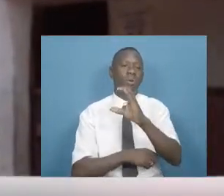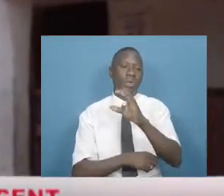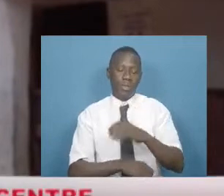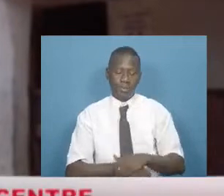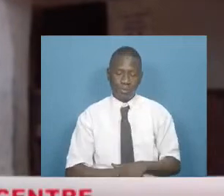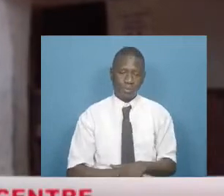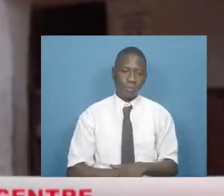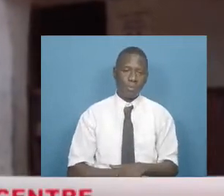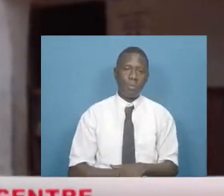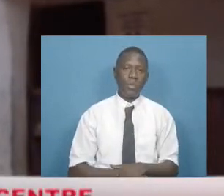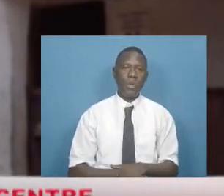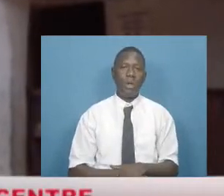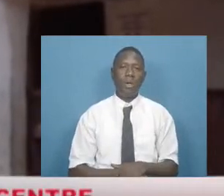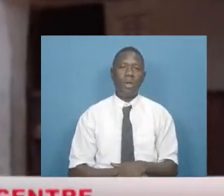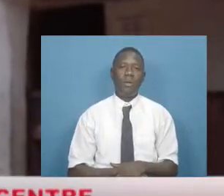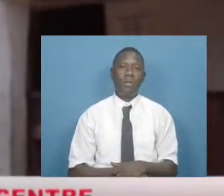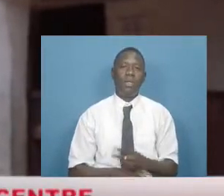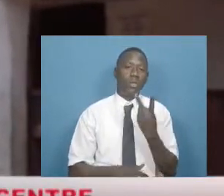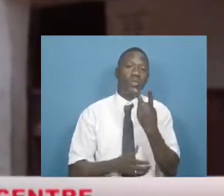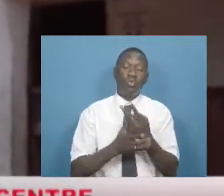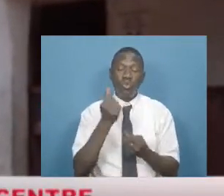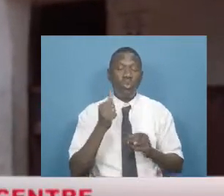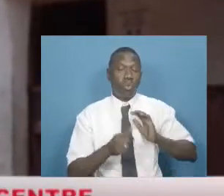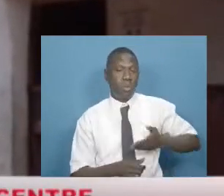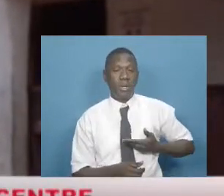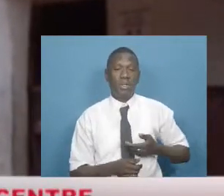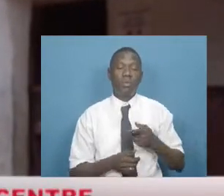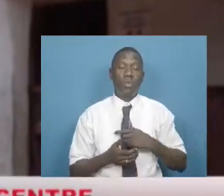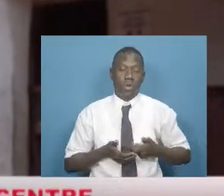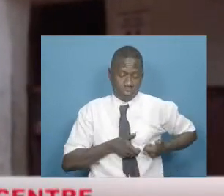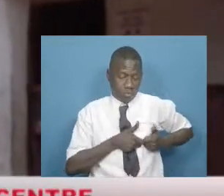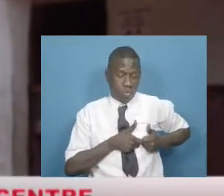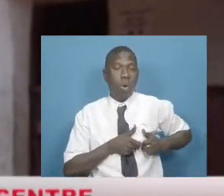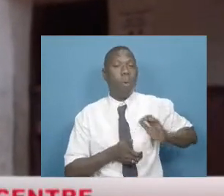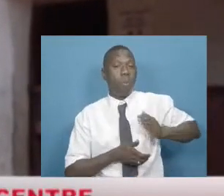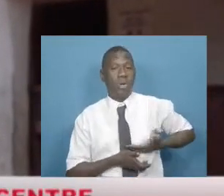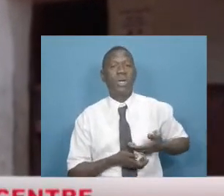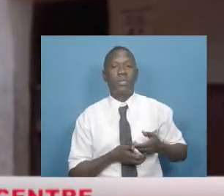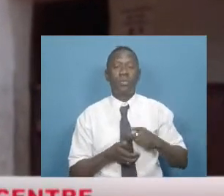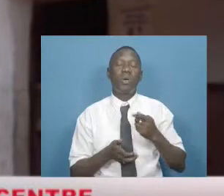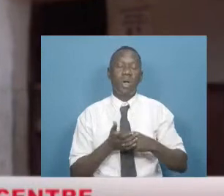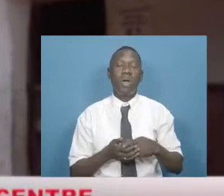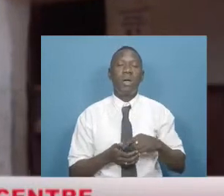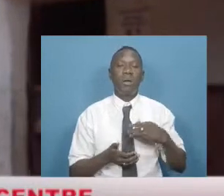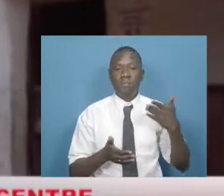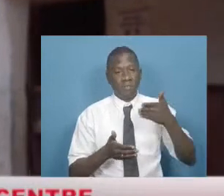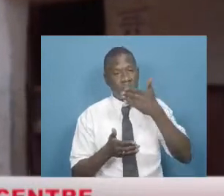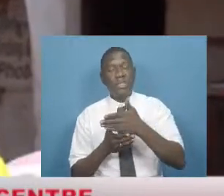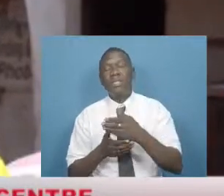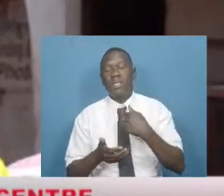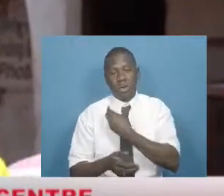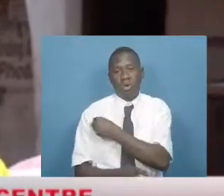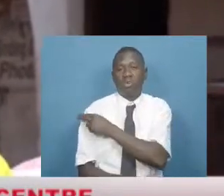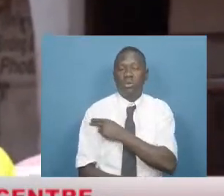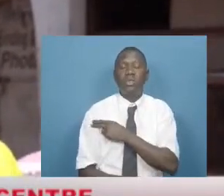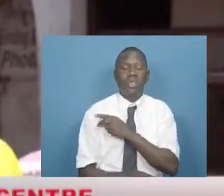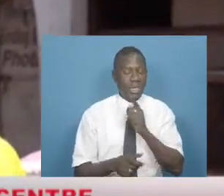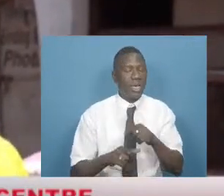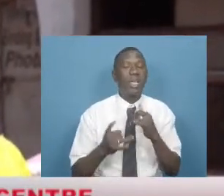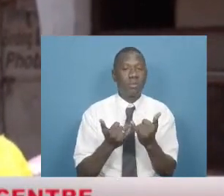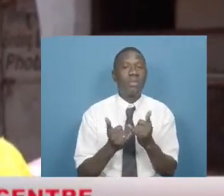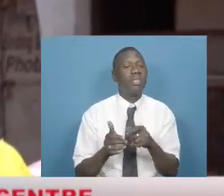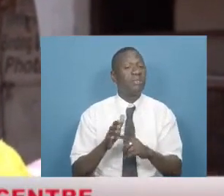Job, both breastfeeding mothers who were returning from their monthly checkup, said the hospital will bring healthcare closer to the people of